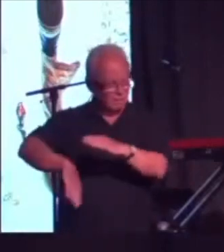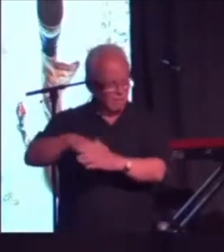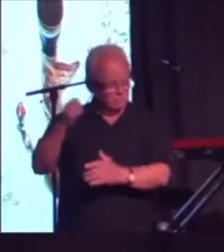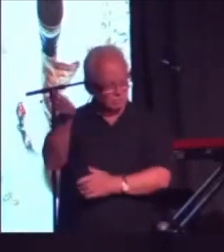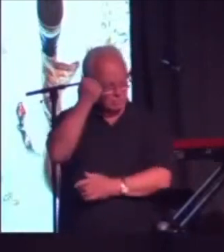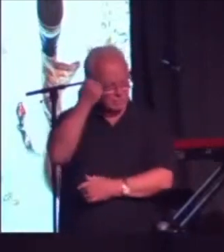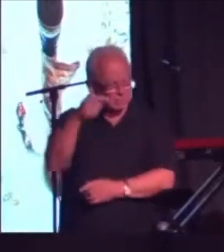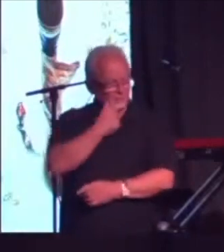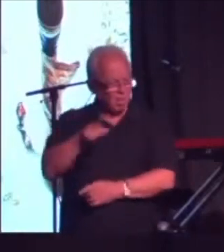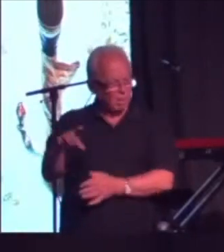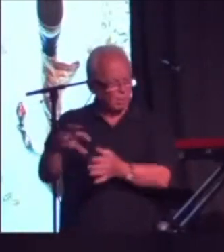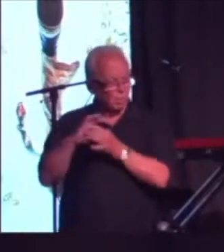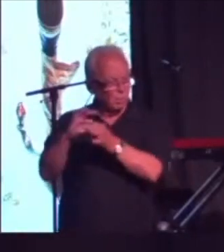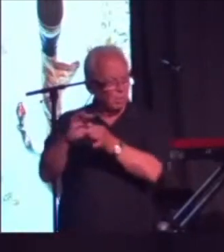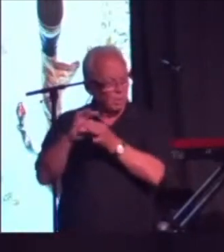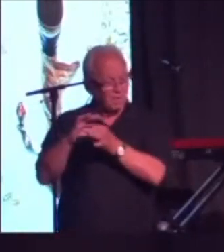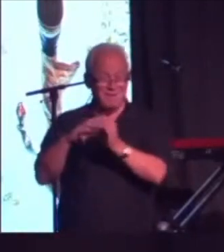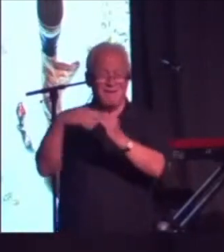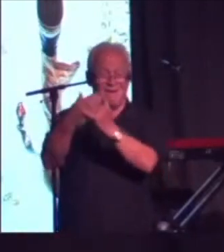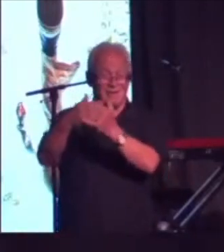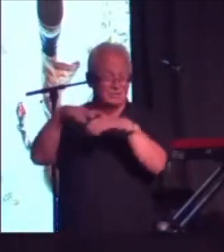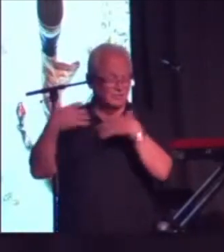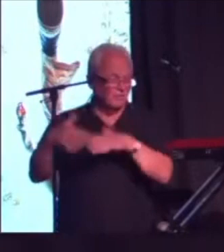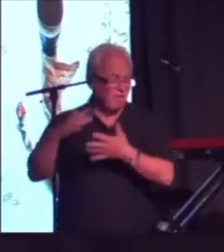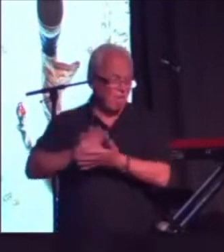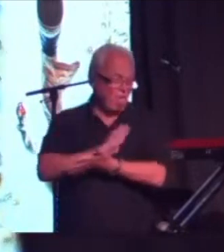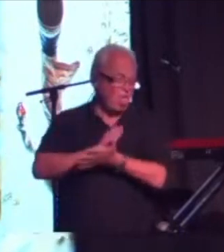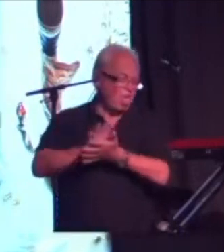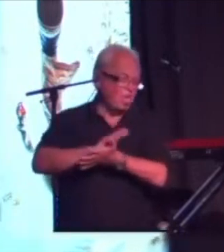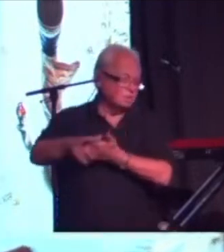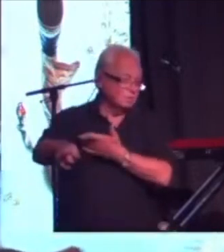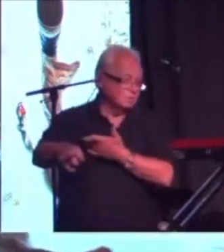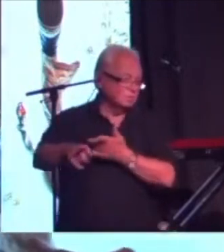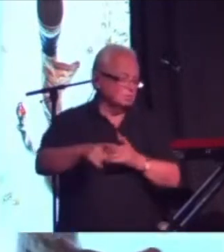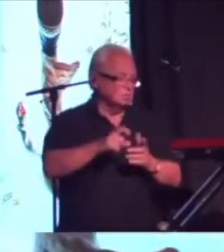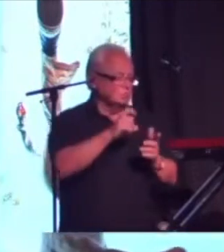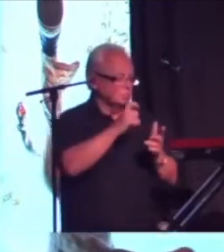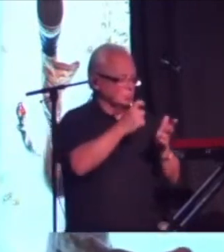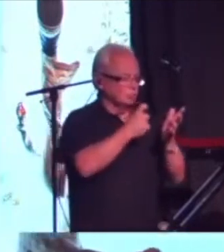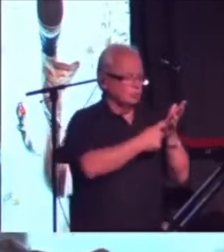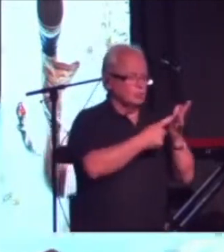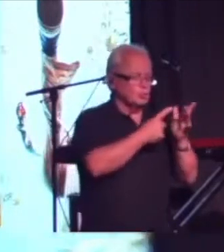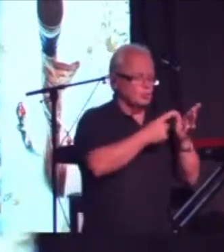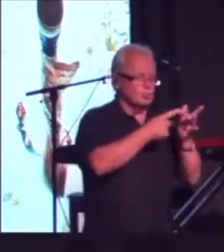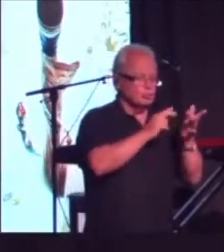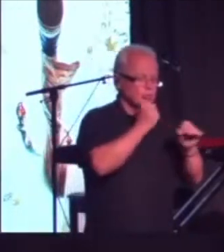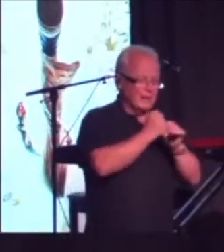fools will suffer harm. Craig Rochelle says you are the average of your five closest